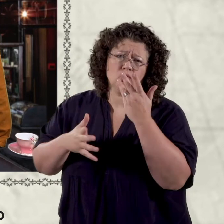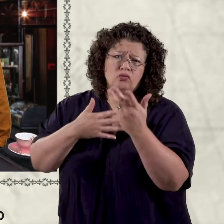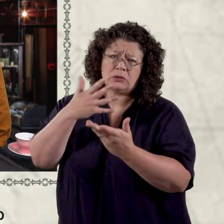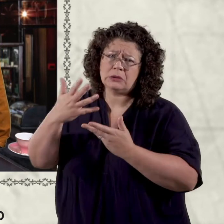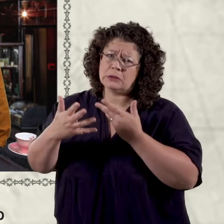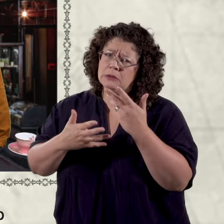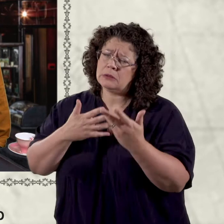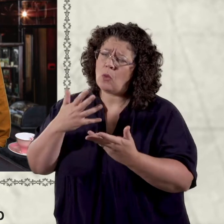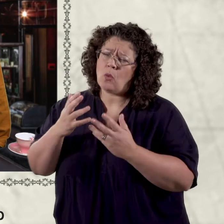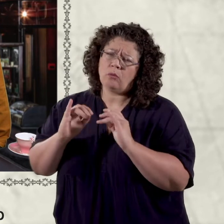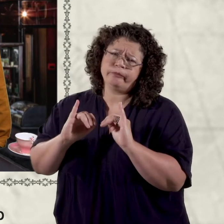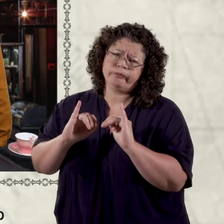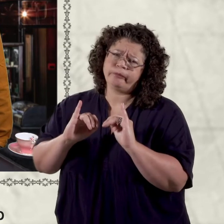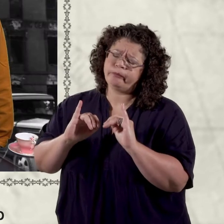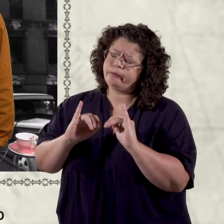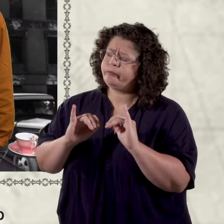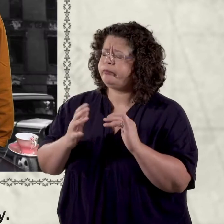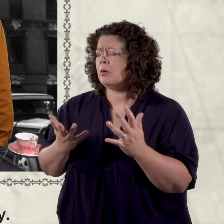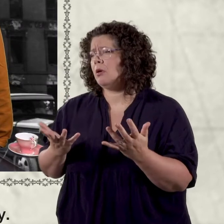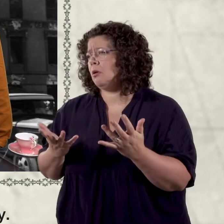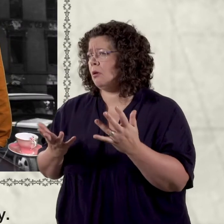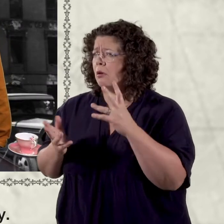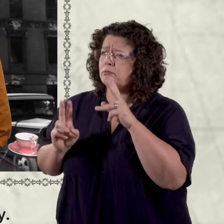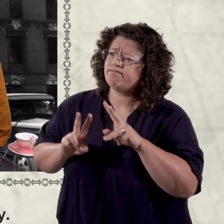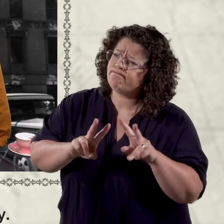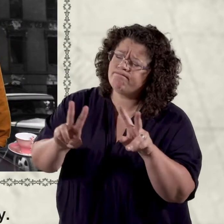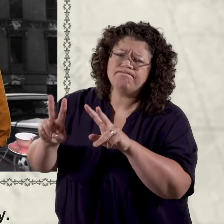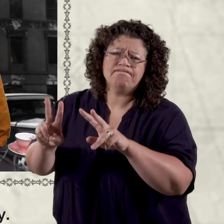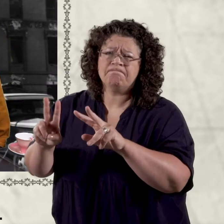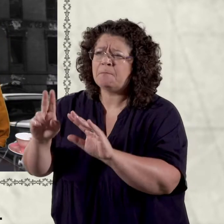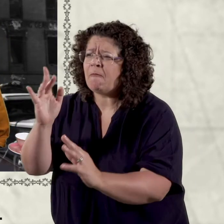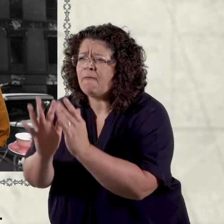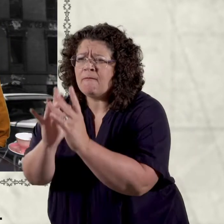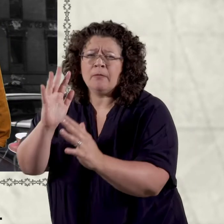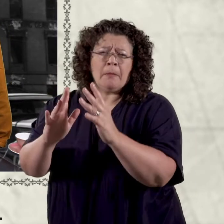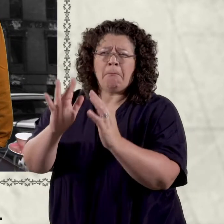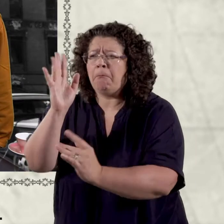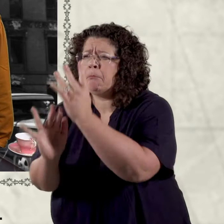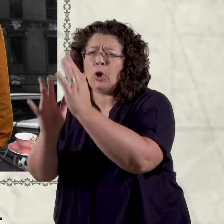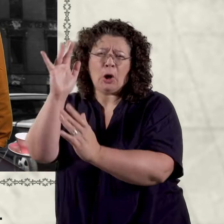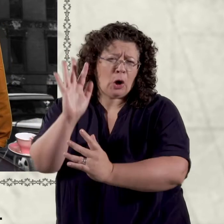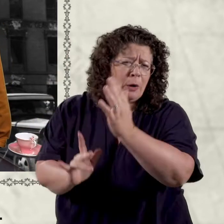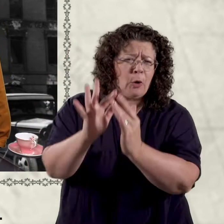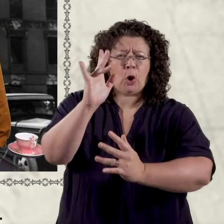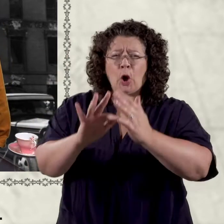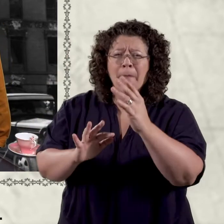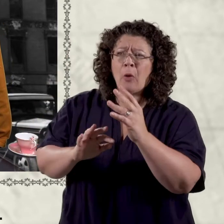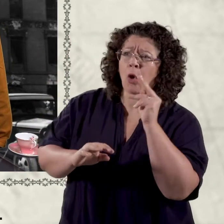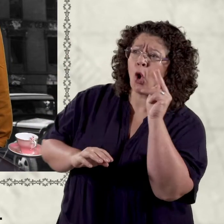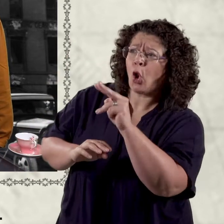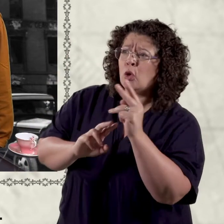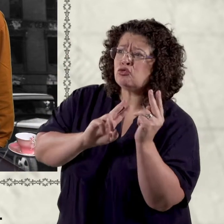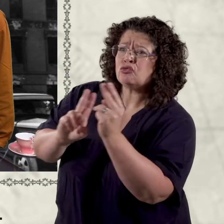out there, well, it was a completely different story. There was fires burning